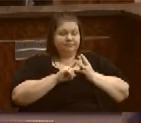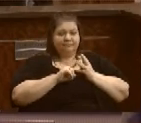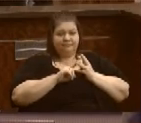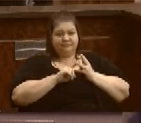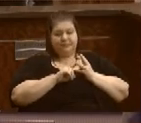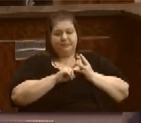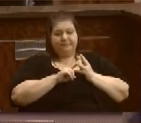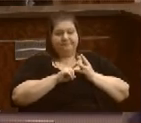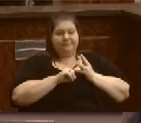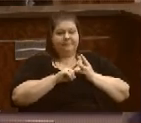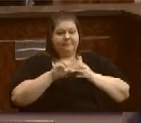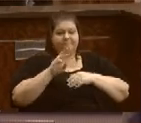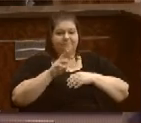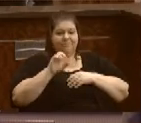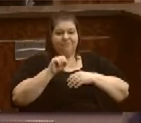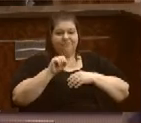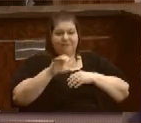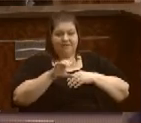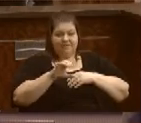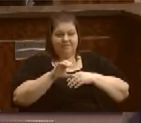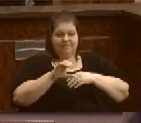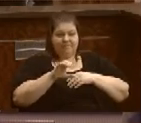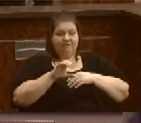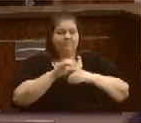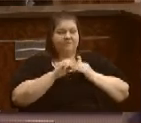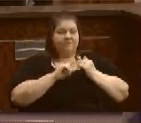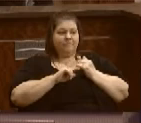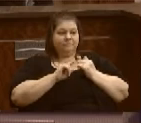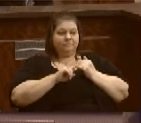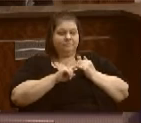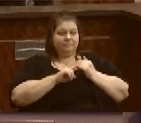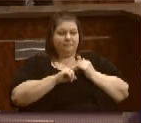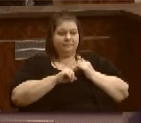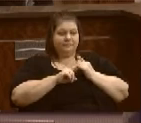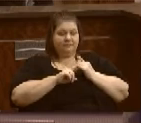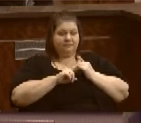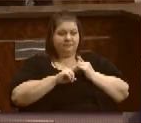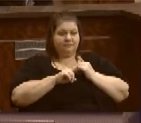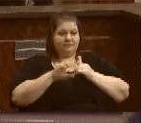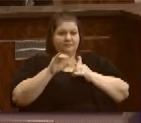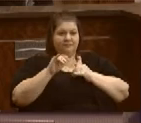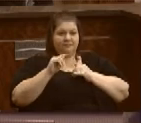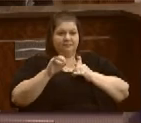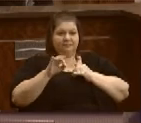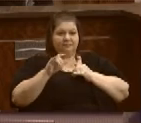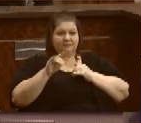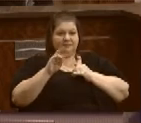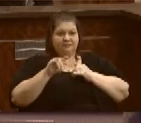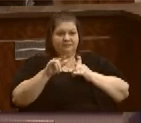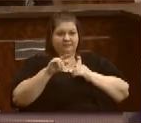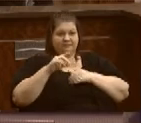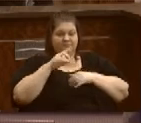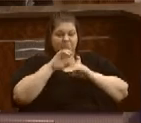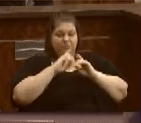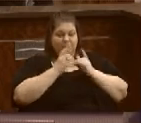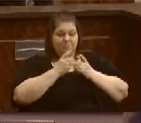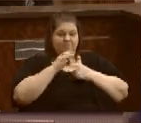2015. WSSC, April 20th, 2015. City of Laurel Department of Public